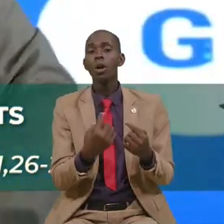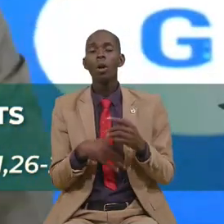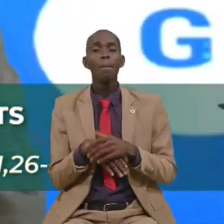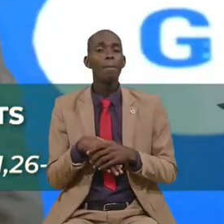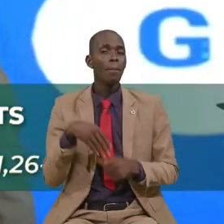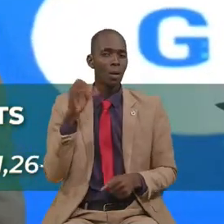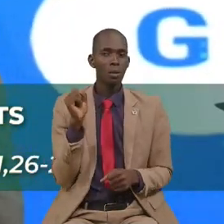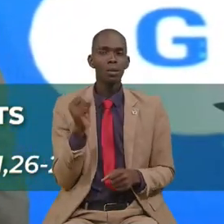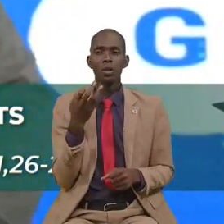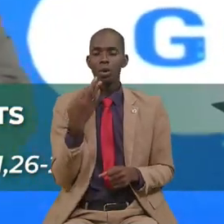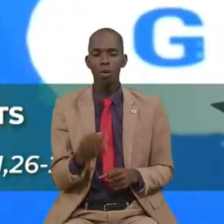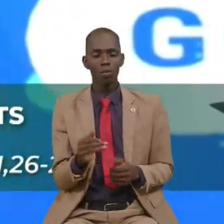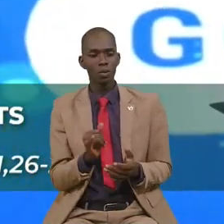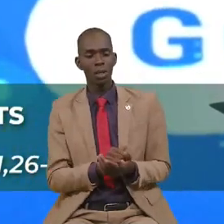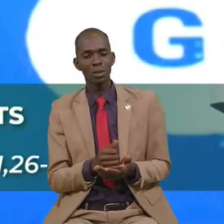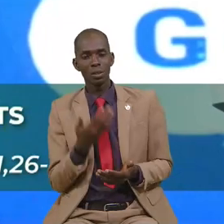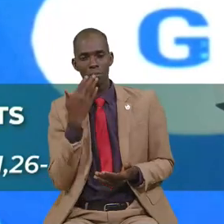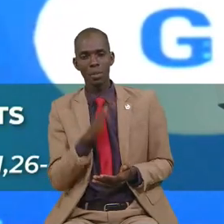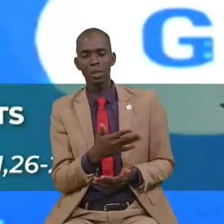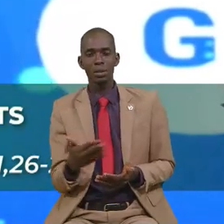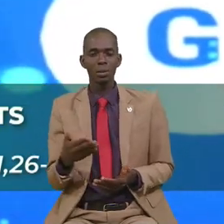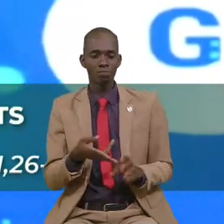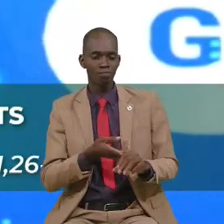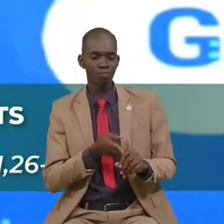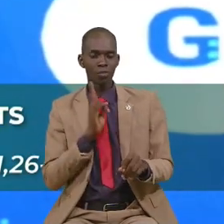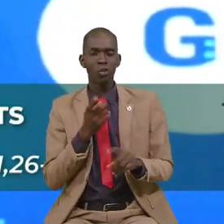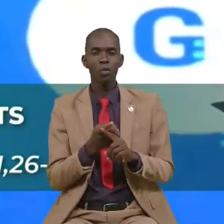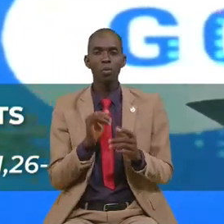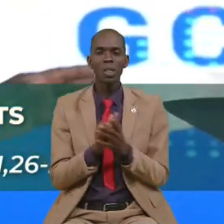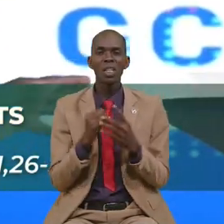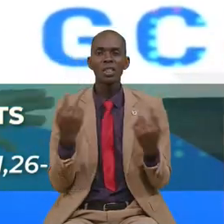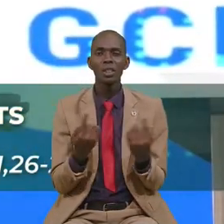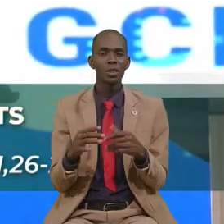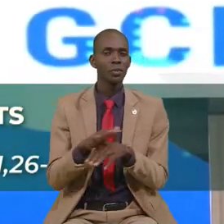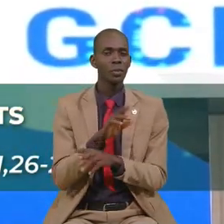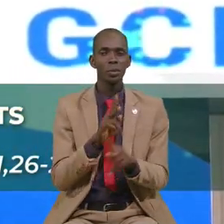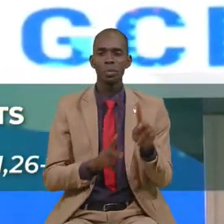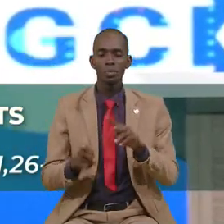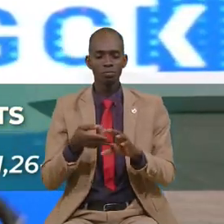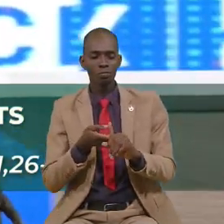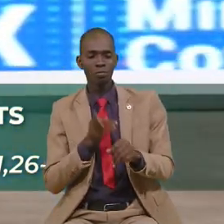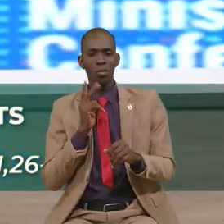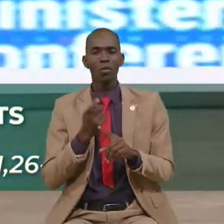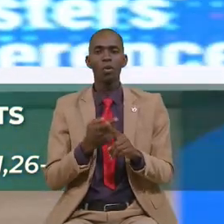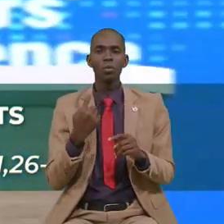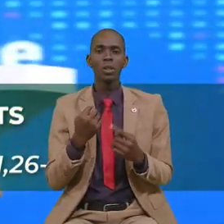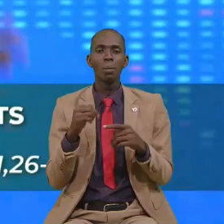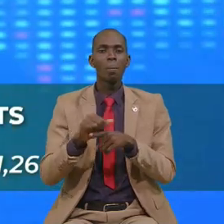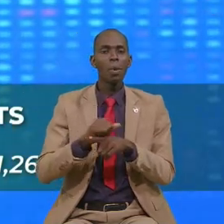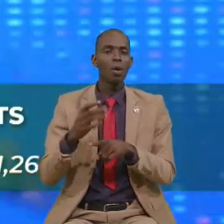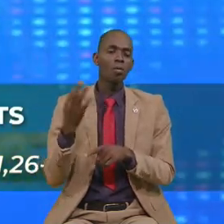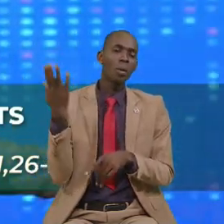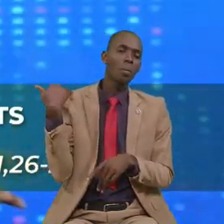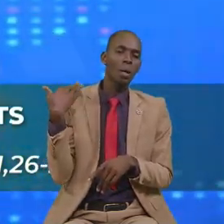out of them, out of those sinful people, out of the practices of the past, and we come to